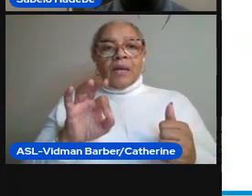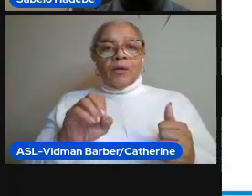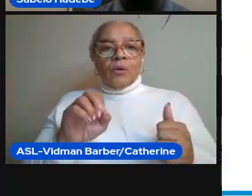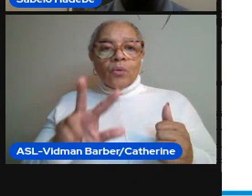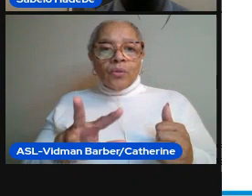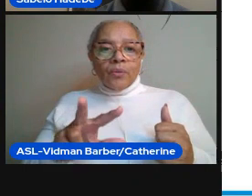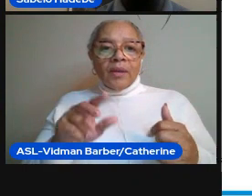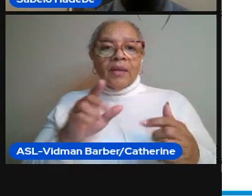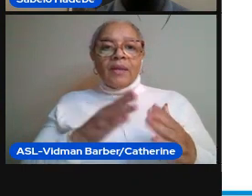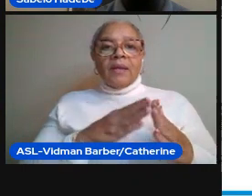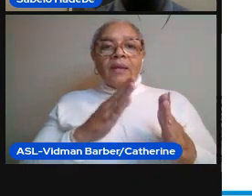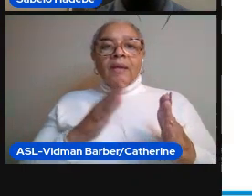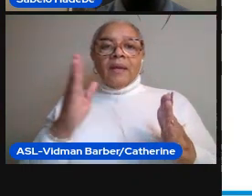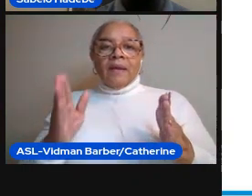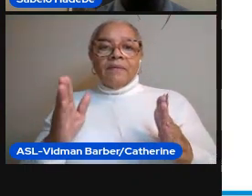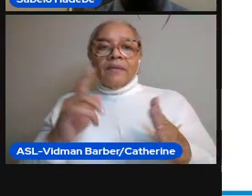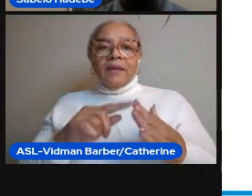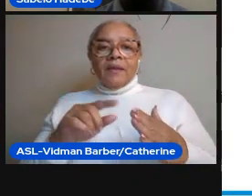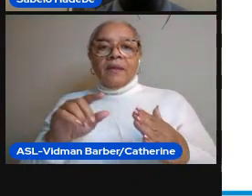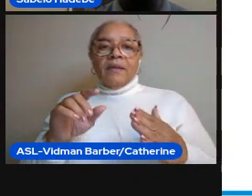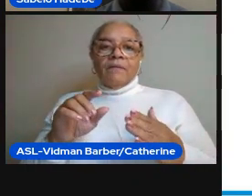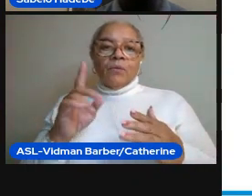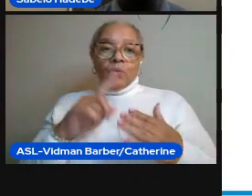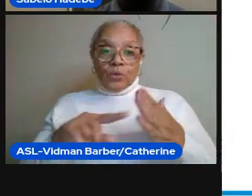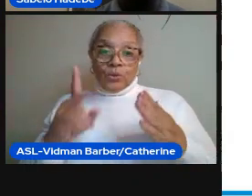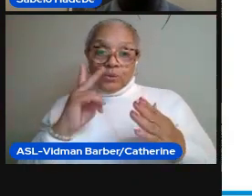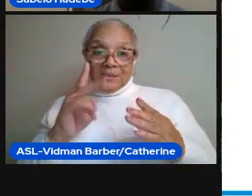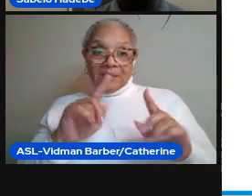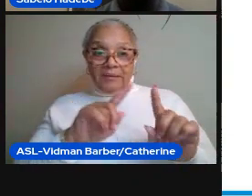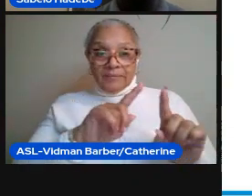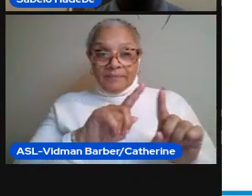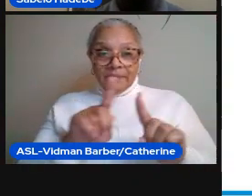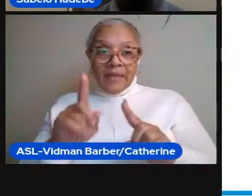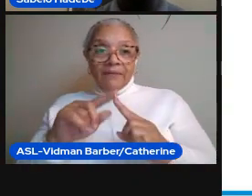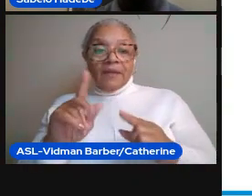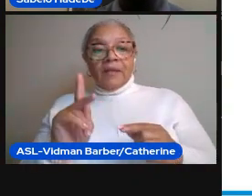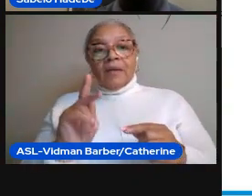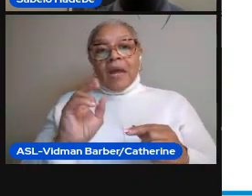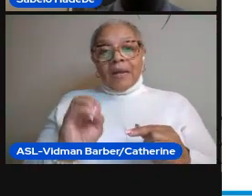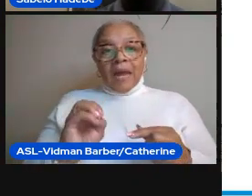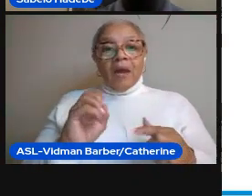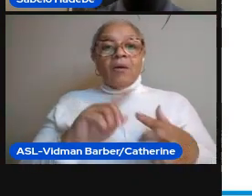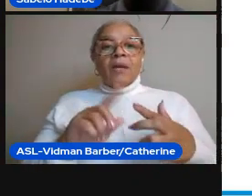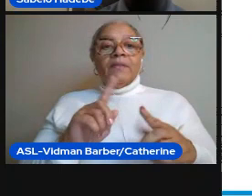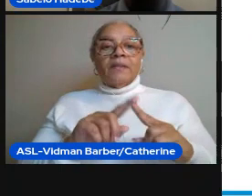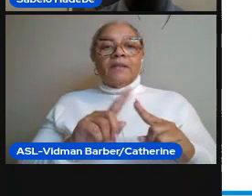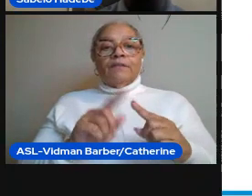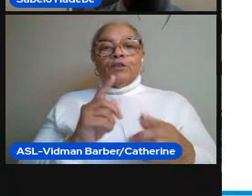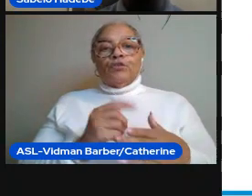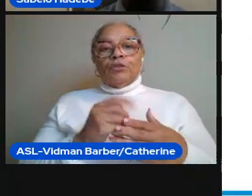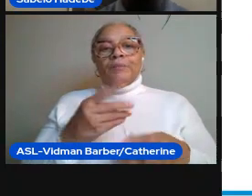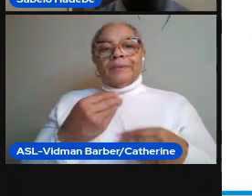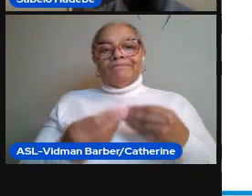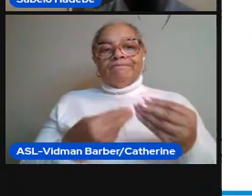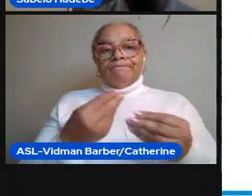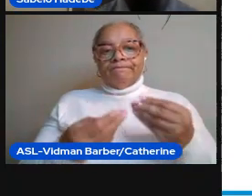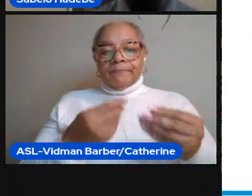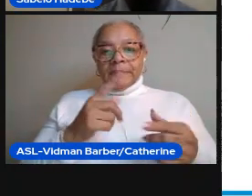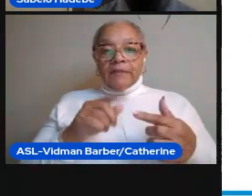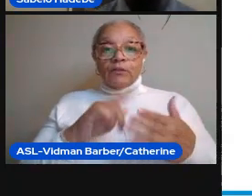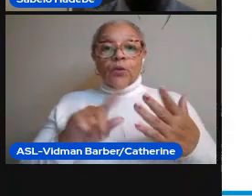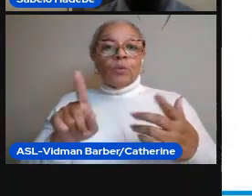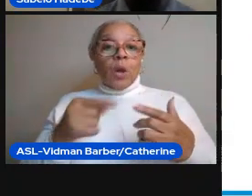you see, and also all the knockout and the different treatments. So we've only added